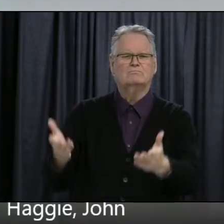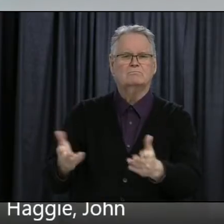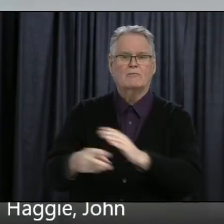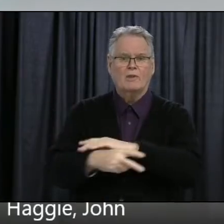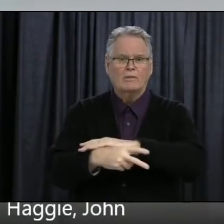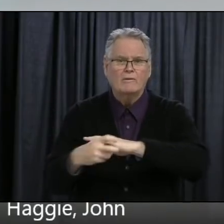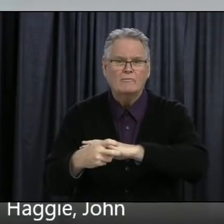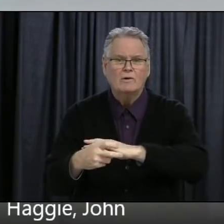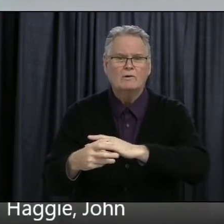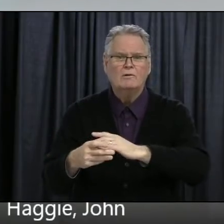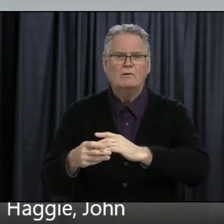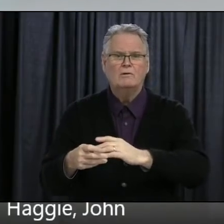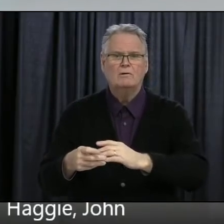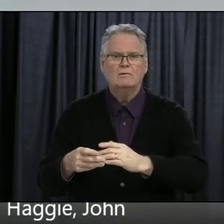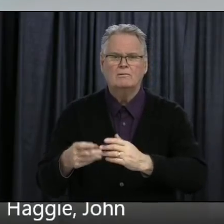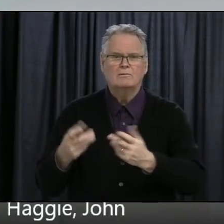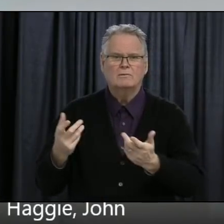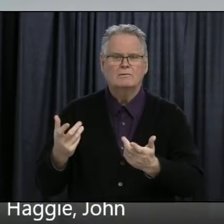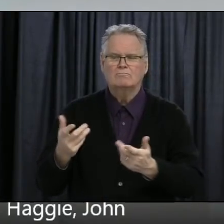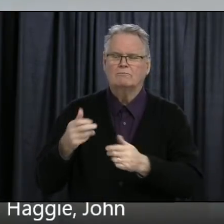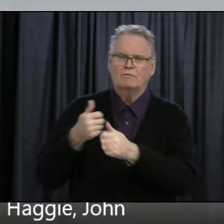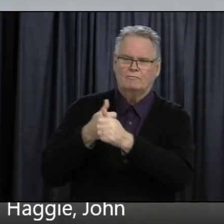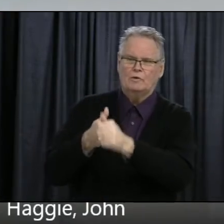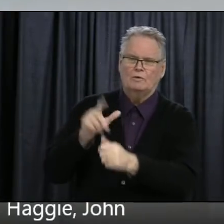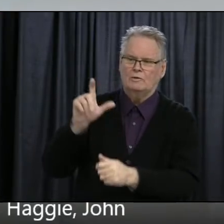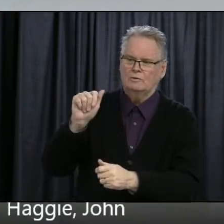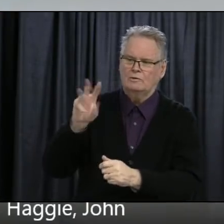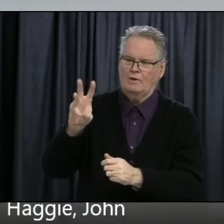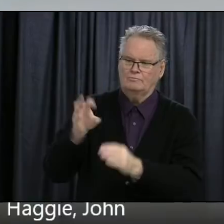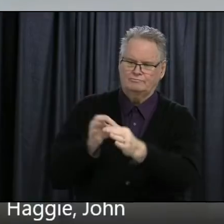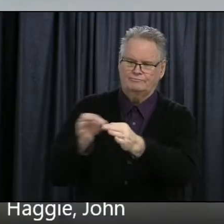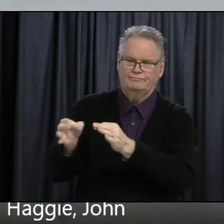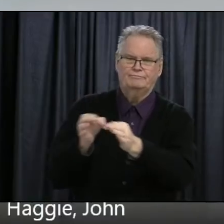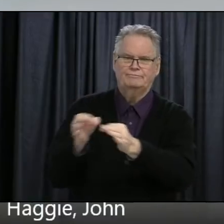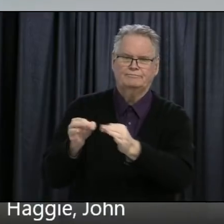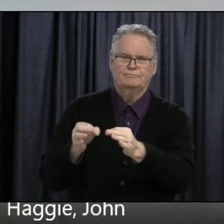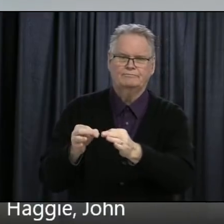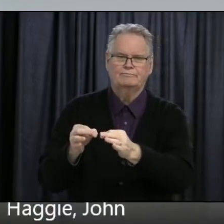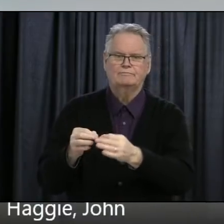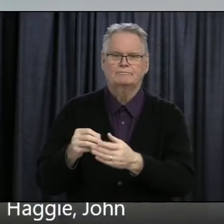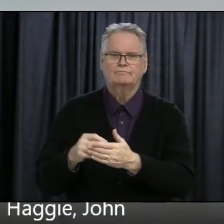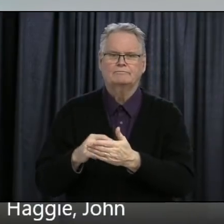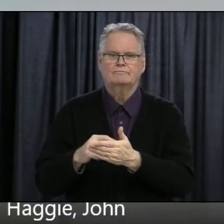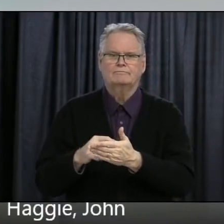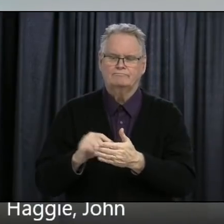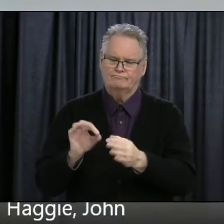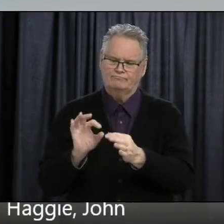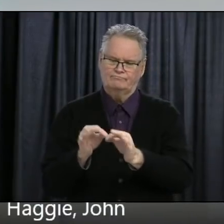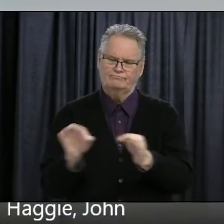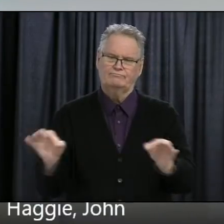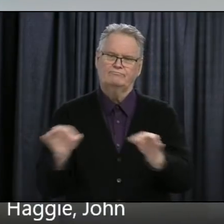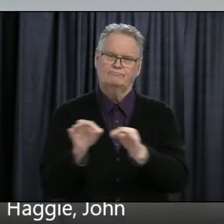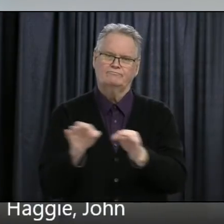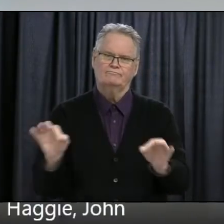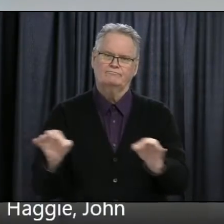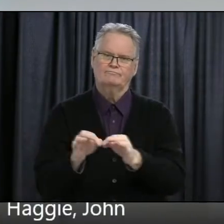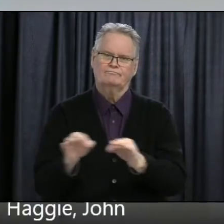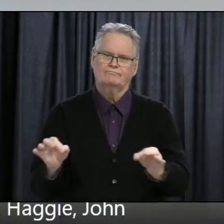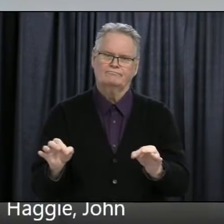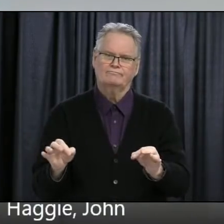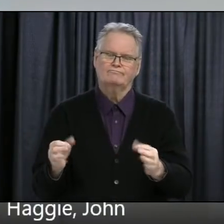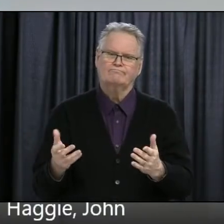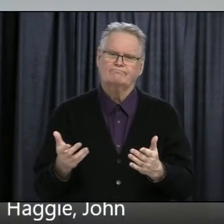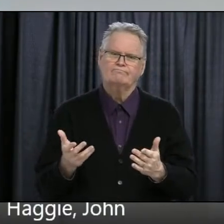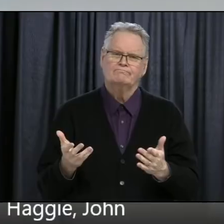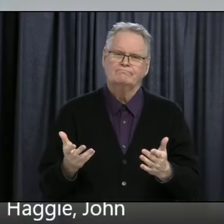legislation, that would really depend on the discretion of law enforcement. I don't know if I actually know the details as to what